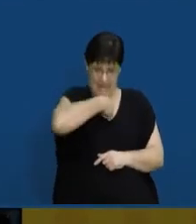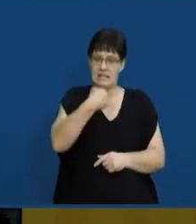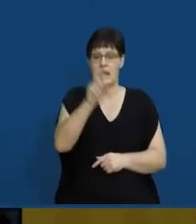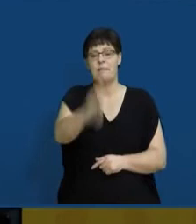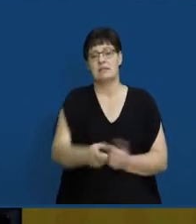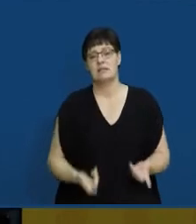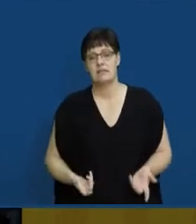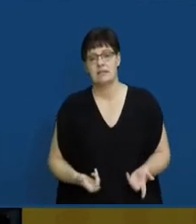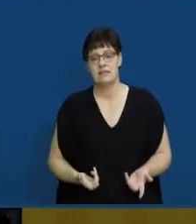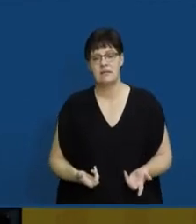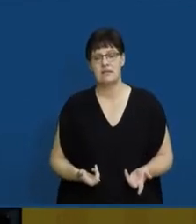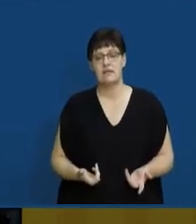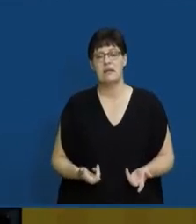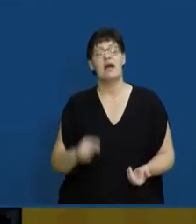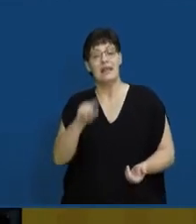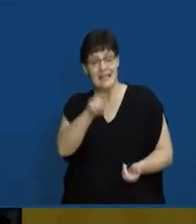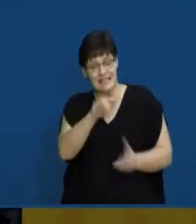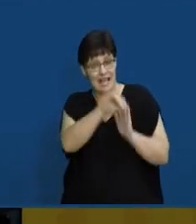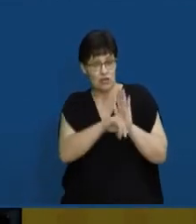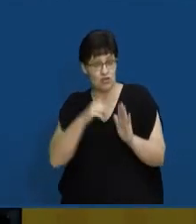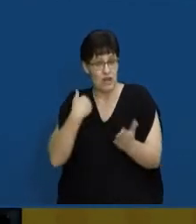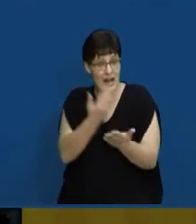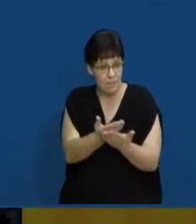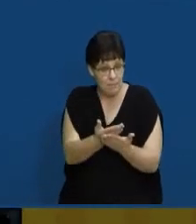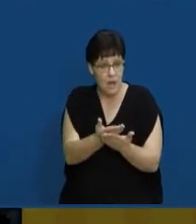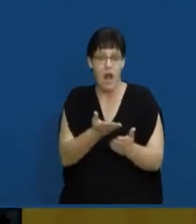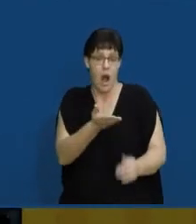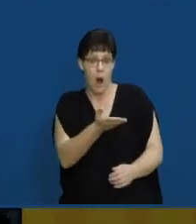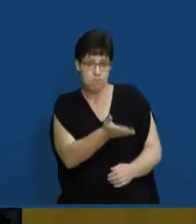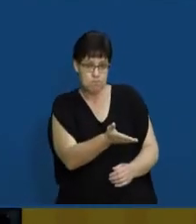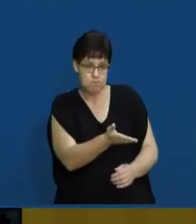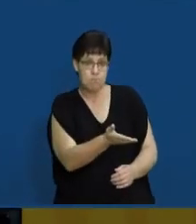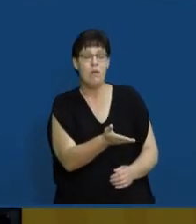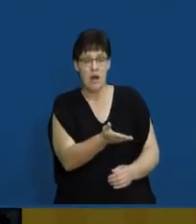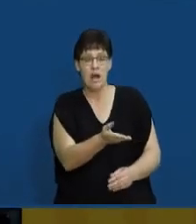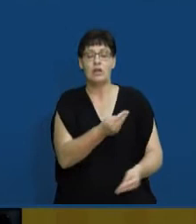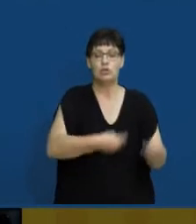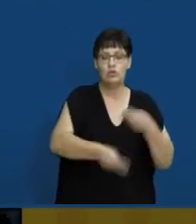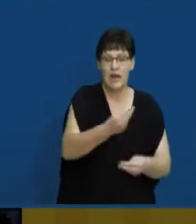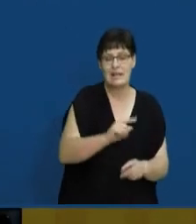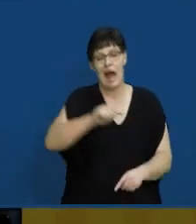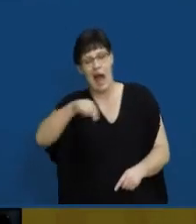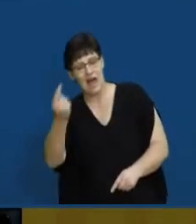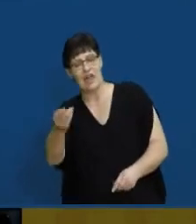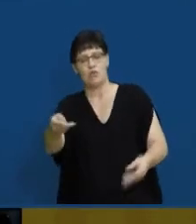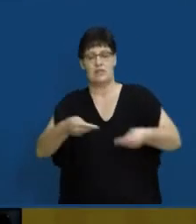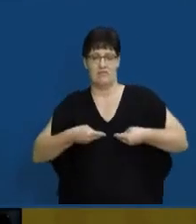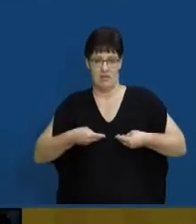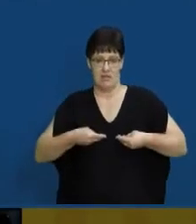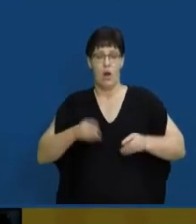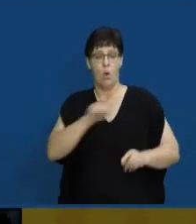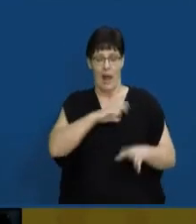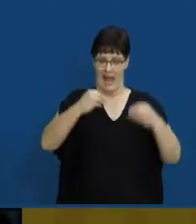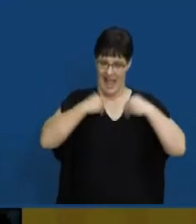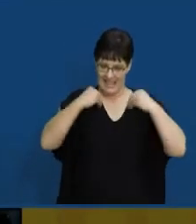Now remember, this insurance claim would feature under your trade and other receivables because it's an asset